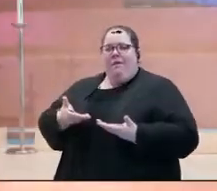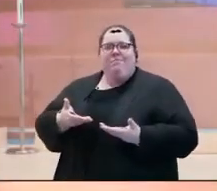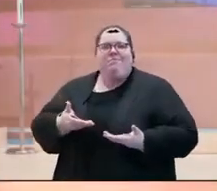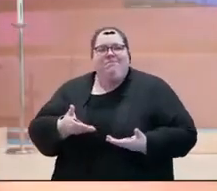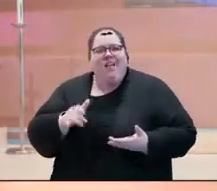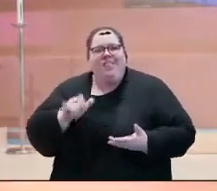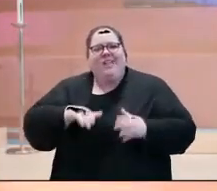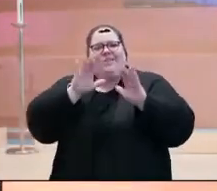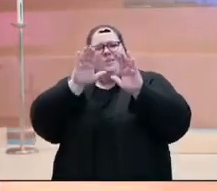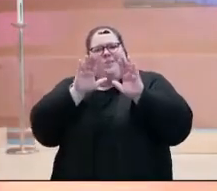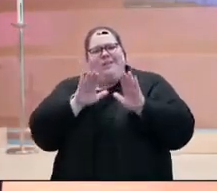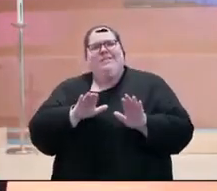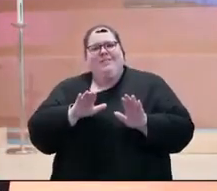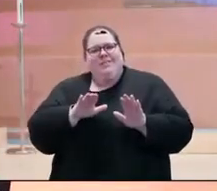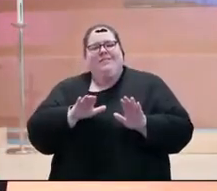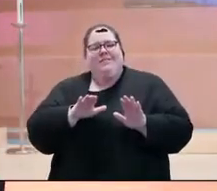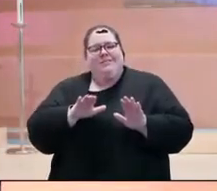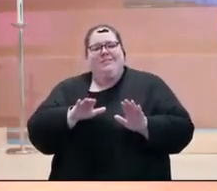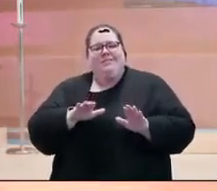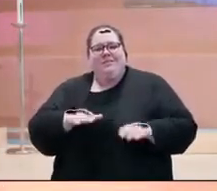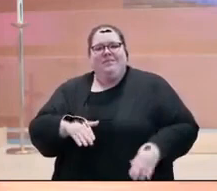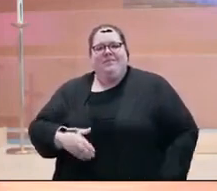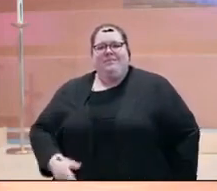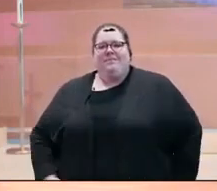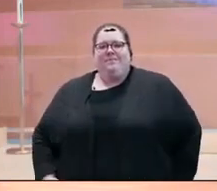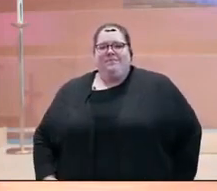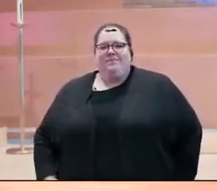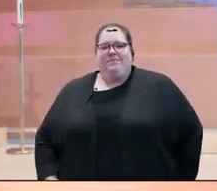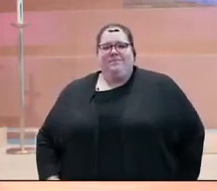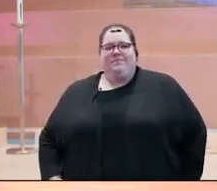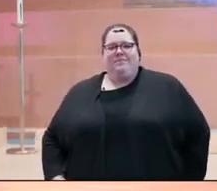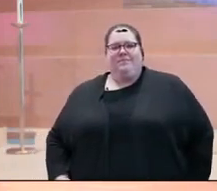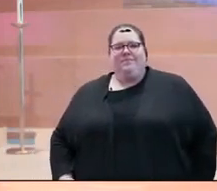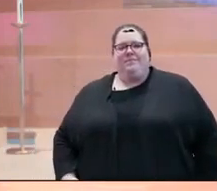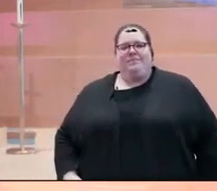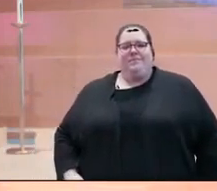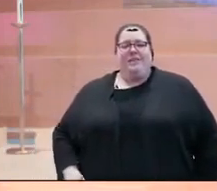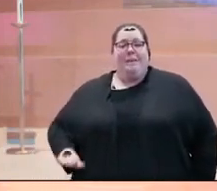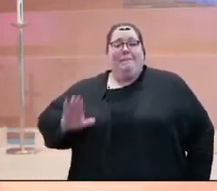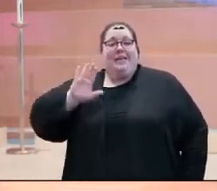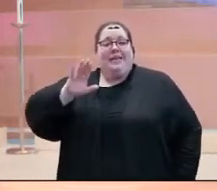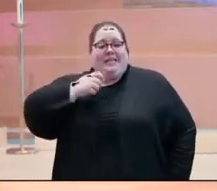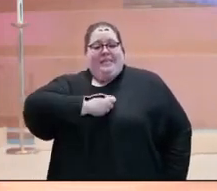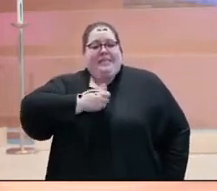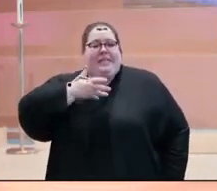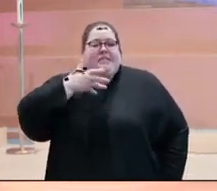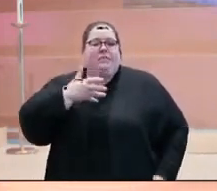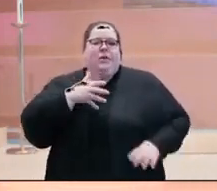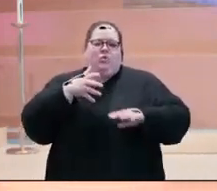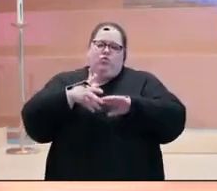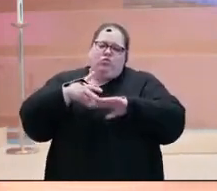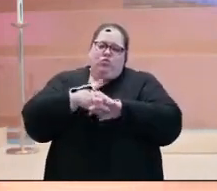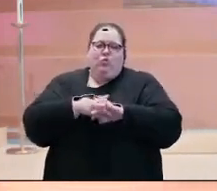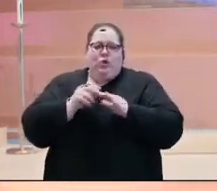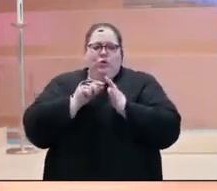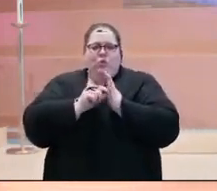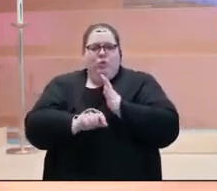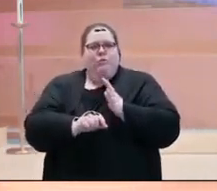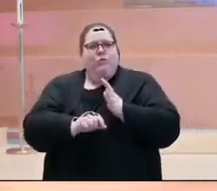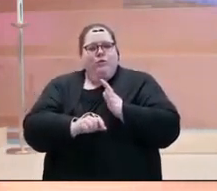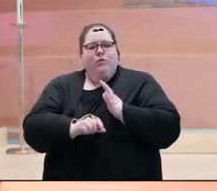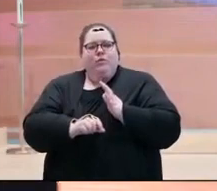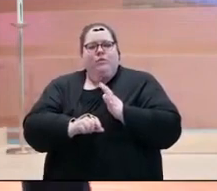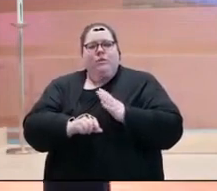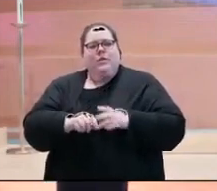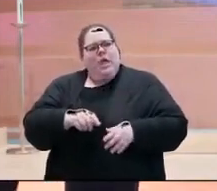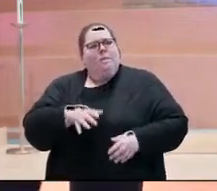I love that. But the best part about what he does here is that he roots it in Scripture. He doesn't just say, yeah, they were really welcoming